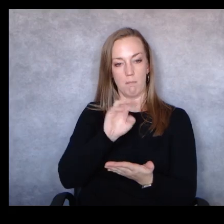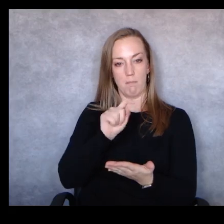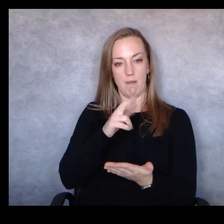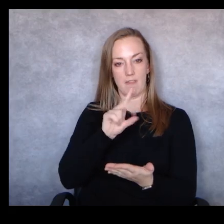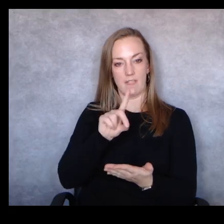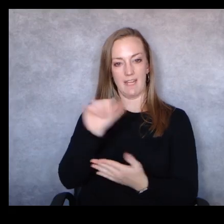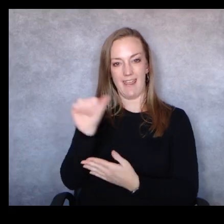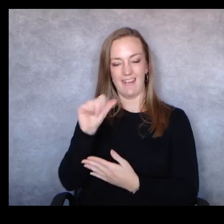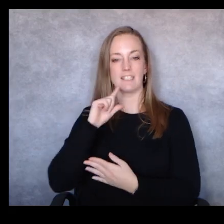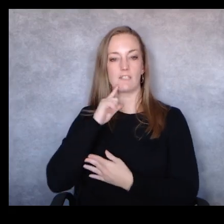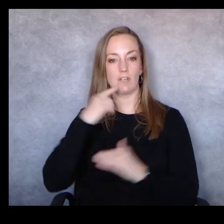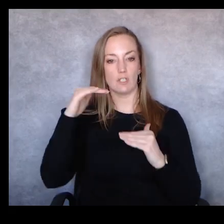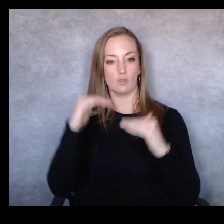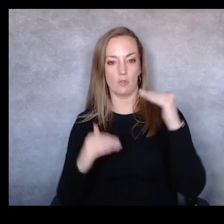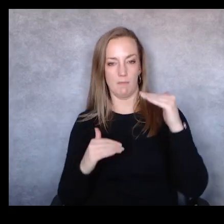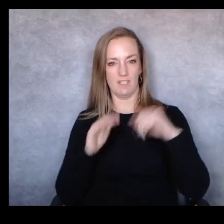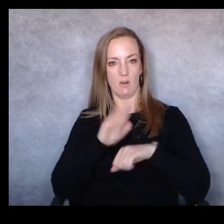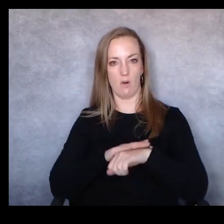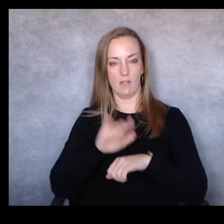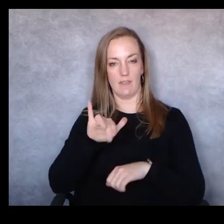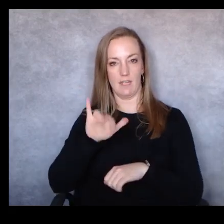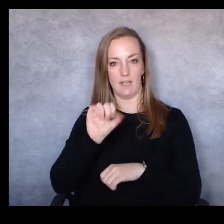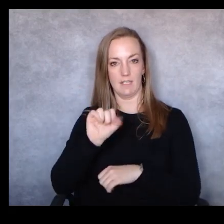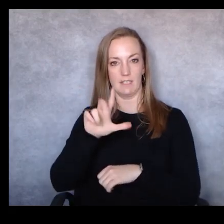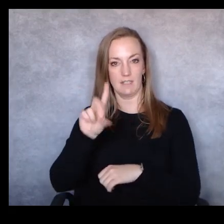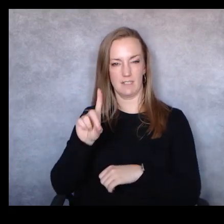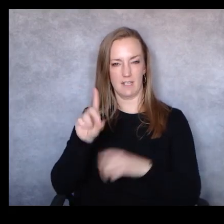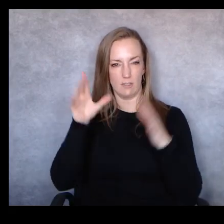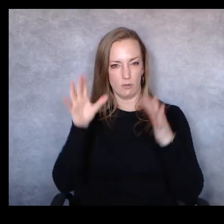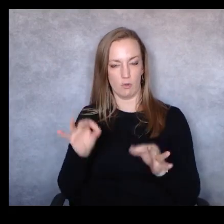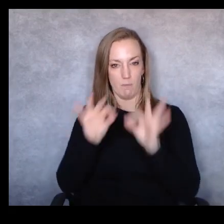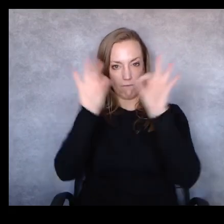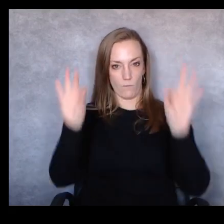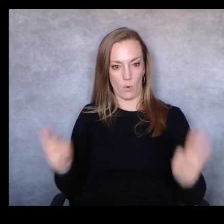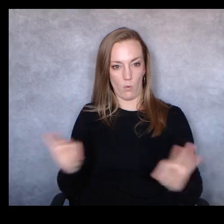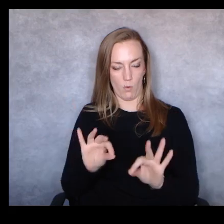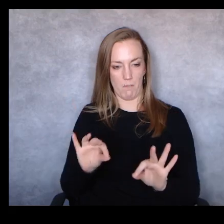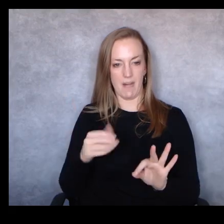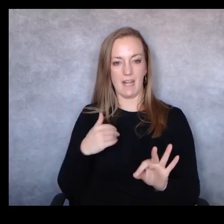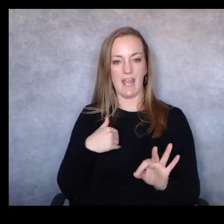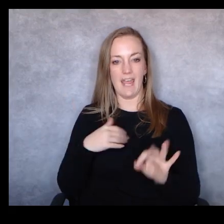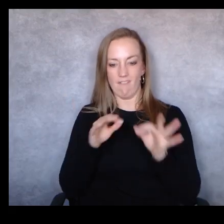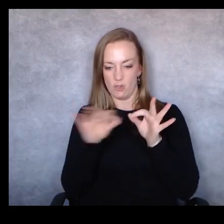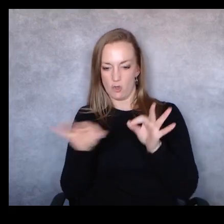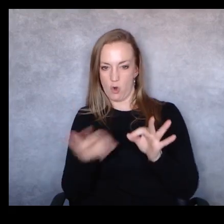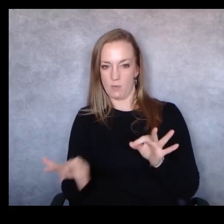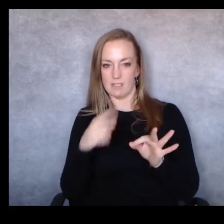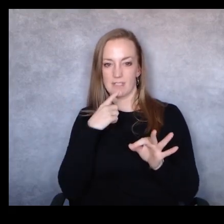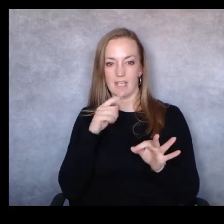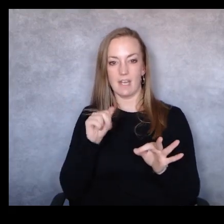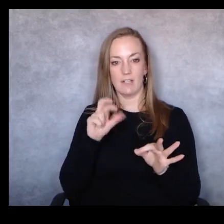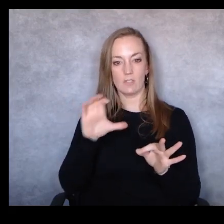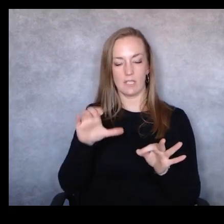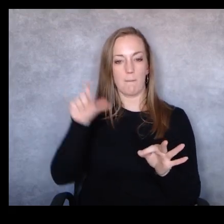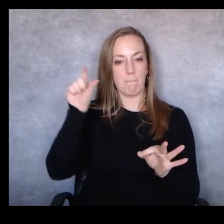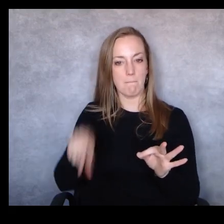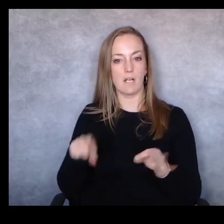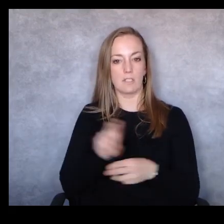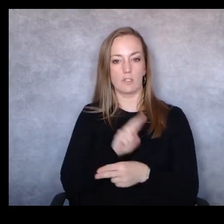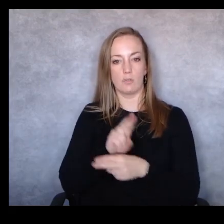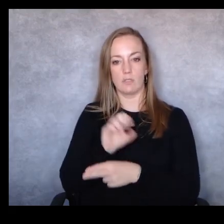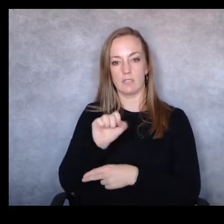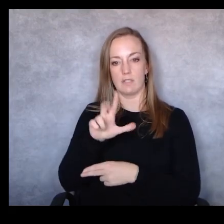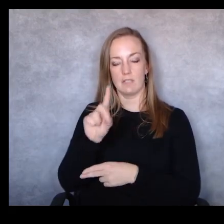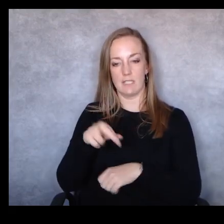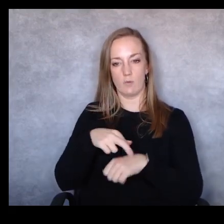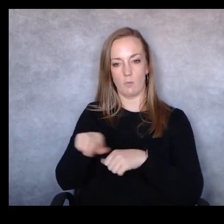severe discrepancy, on the SLD eligibility determination form, there is the note that reads, the ARC must use the